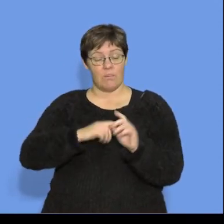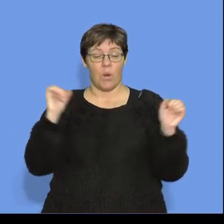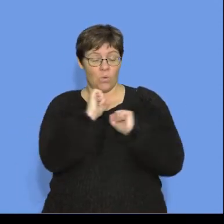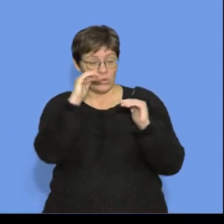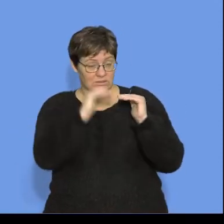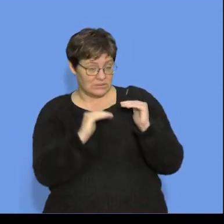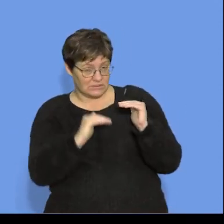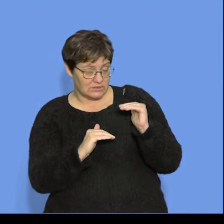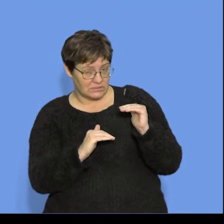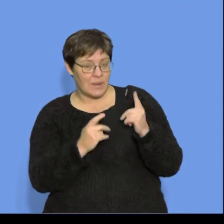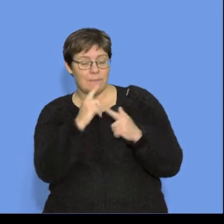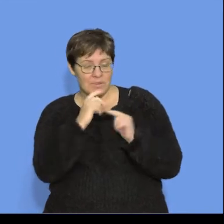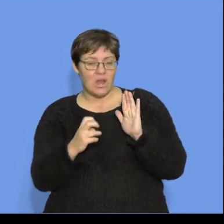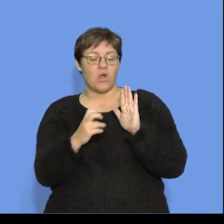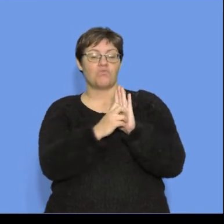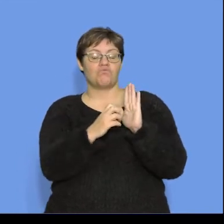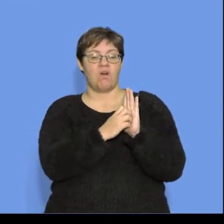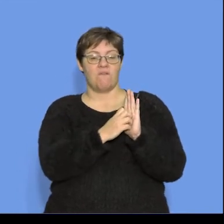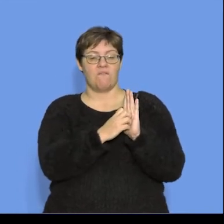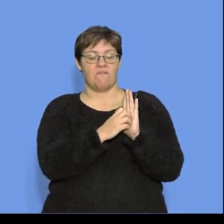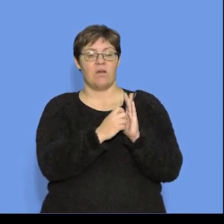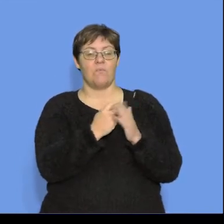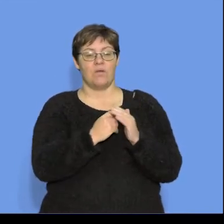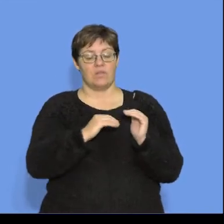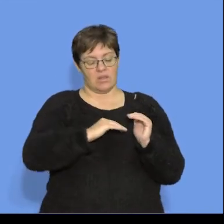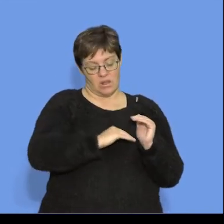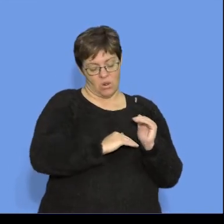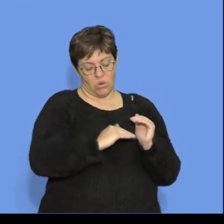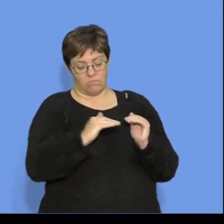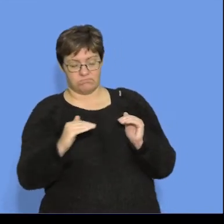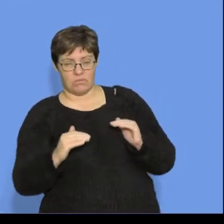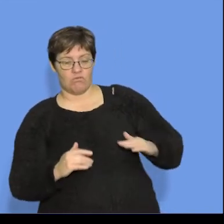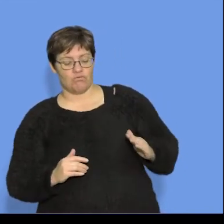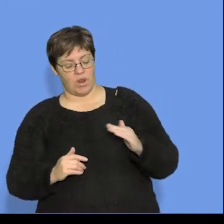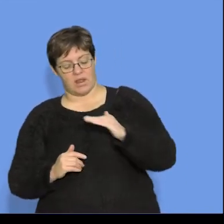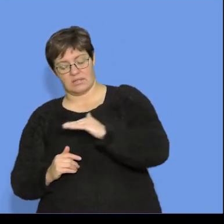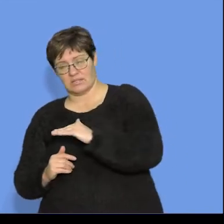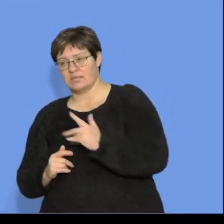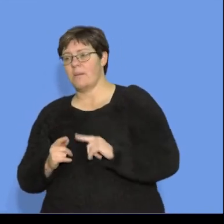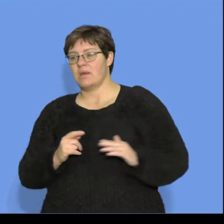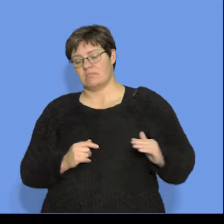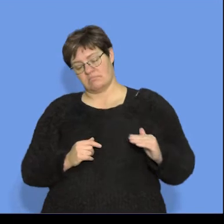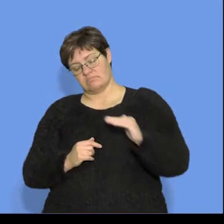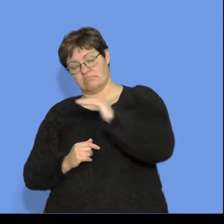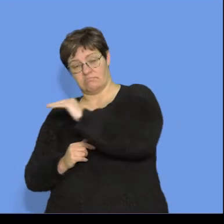you'd need to draw a graph with a lower gradient. And it might only go up to